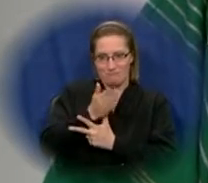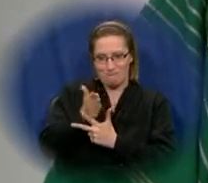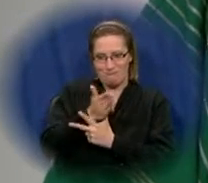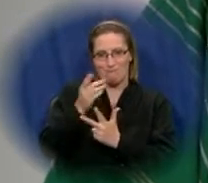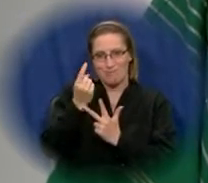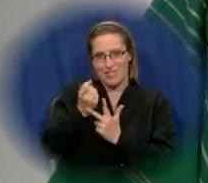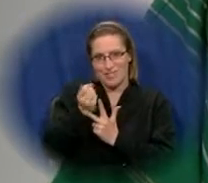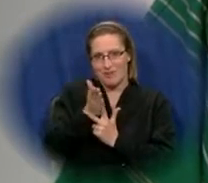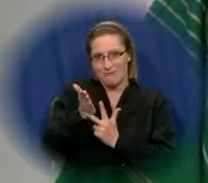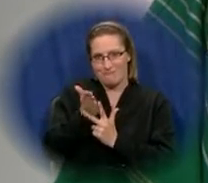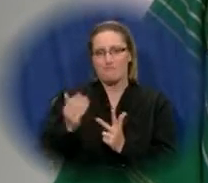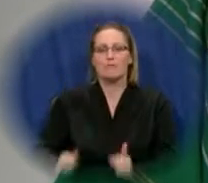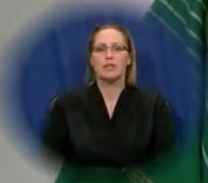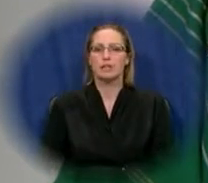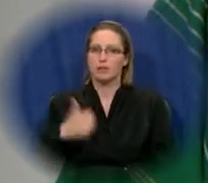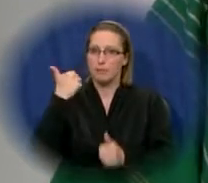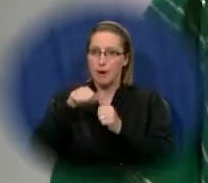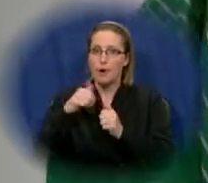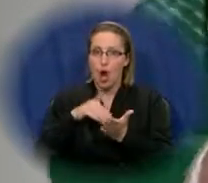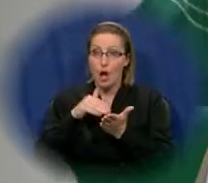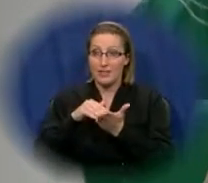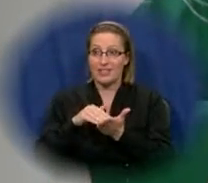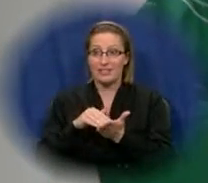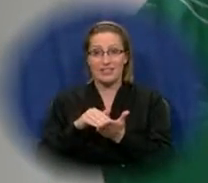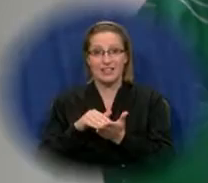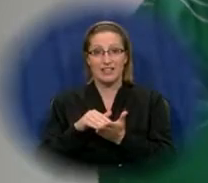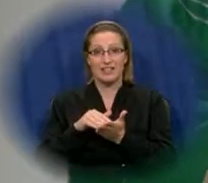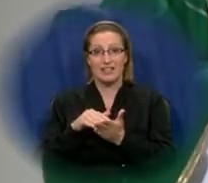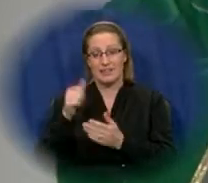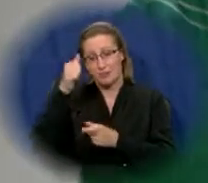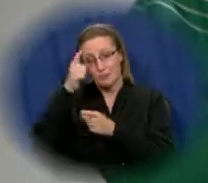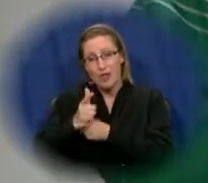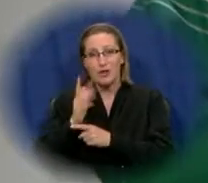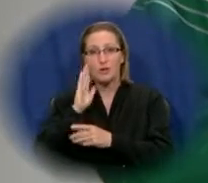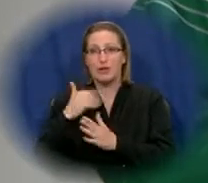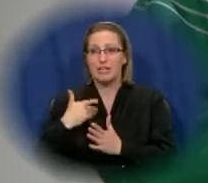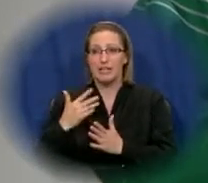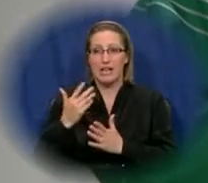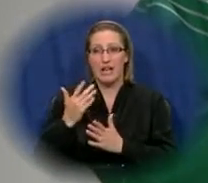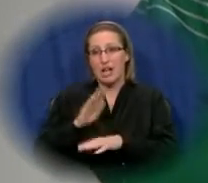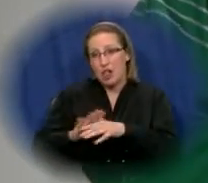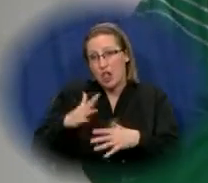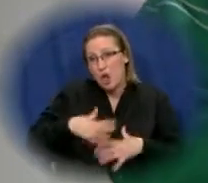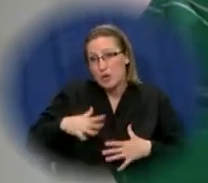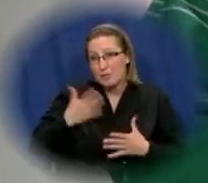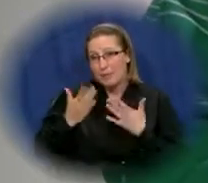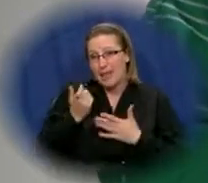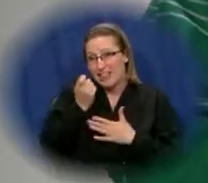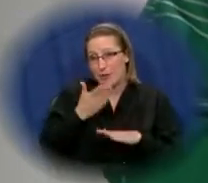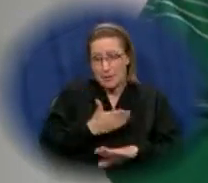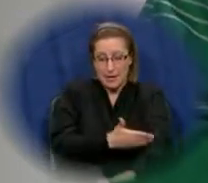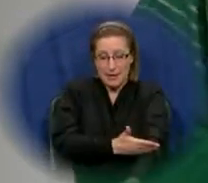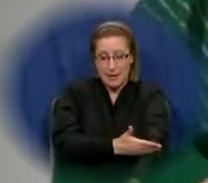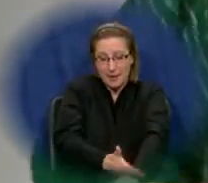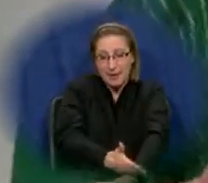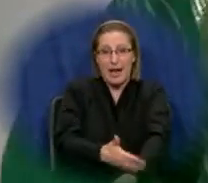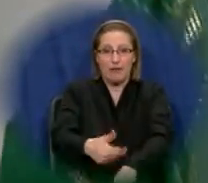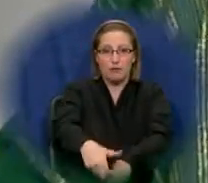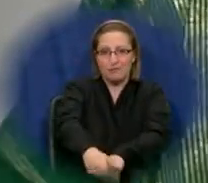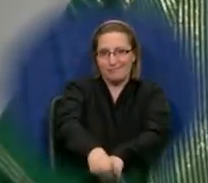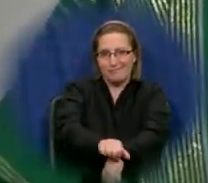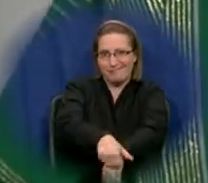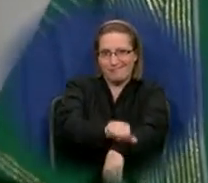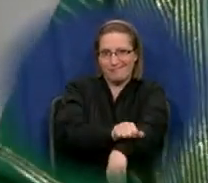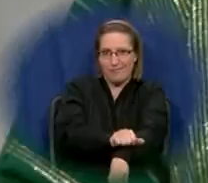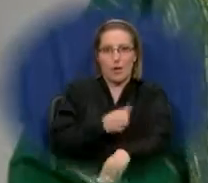we remember that they would be getting clothes that were a little too big, and the shirts and the coats had to roll up the sleeves, and the